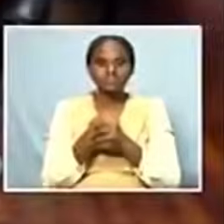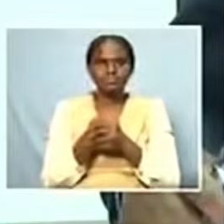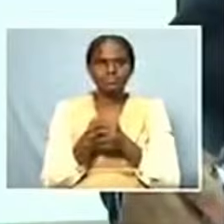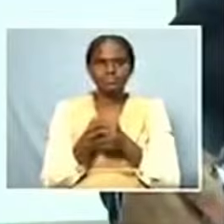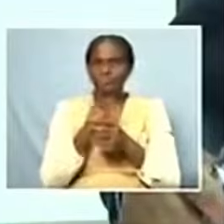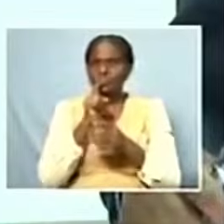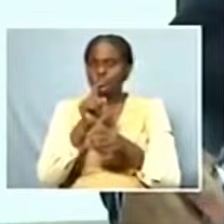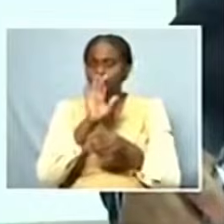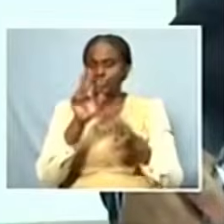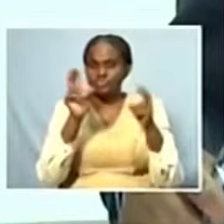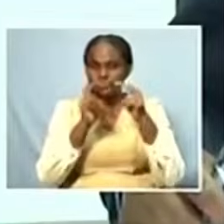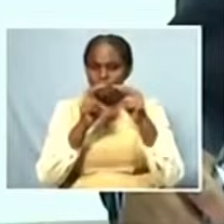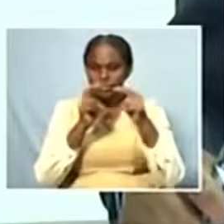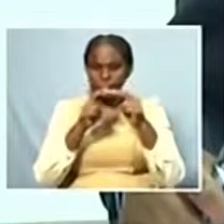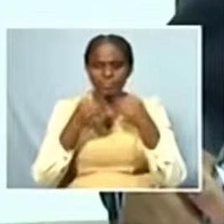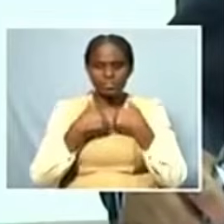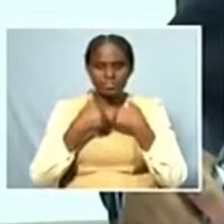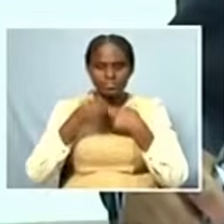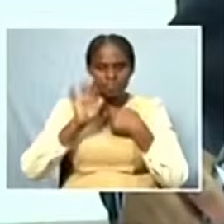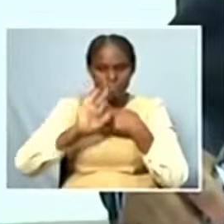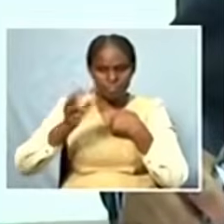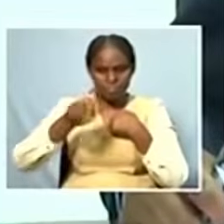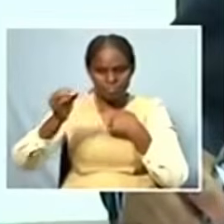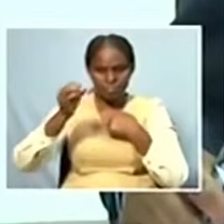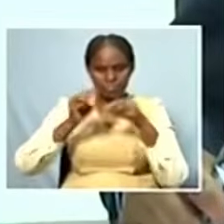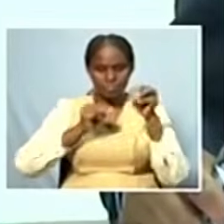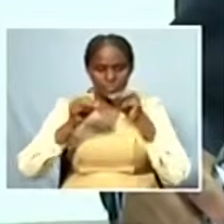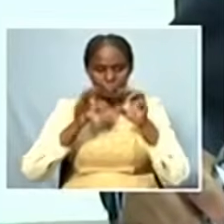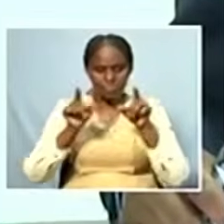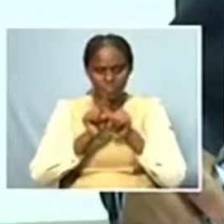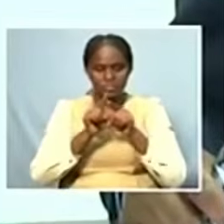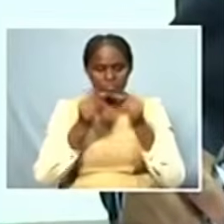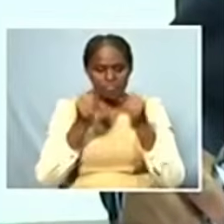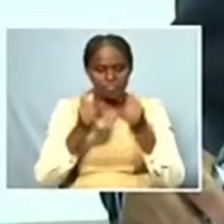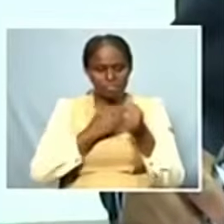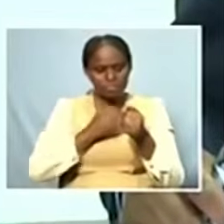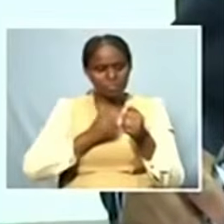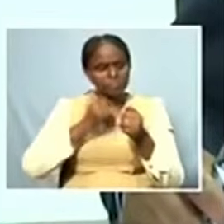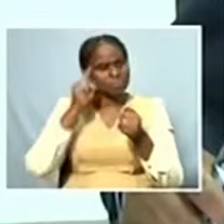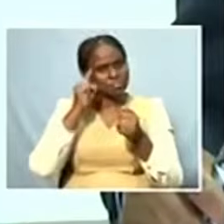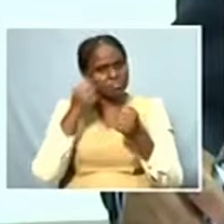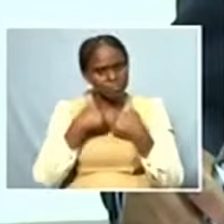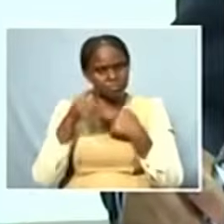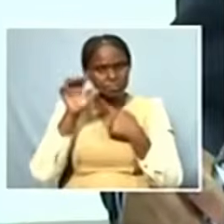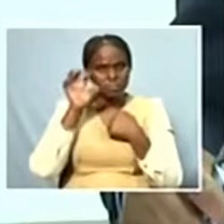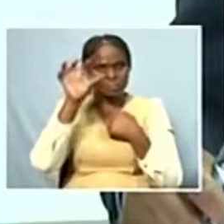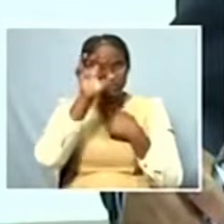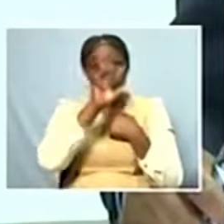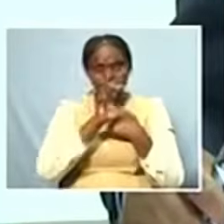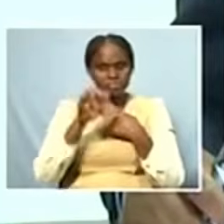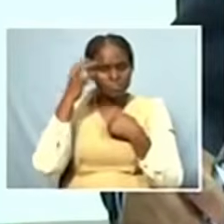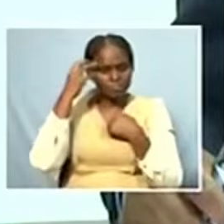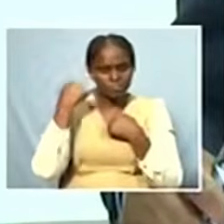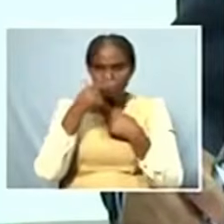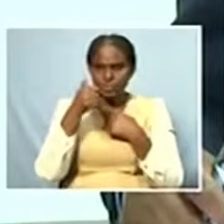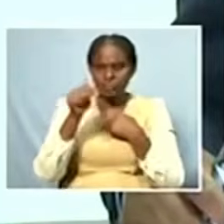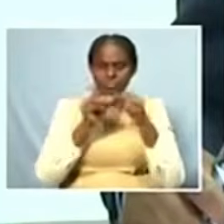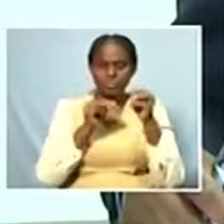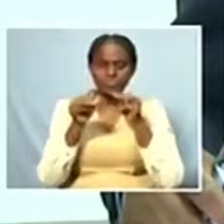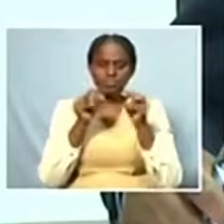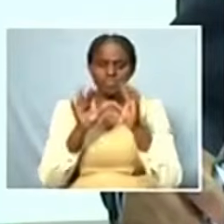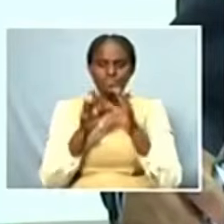Each contract had its own contract manager, and that's why I think we have the provincial officers who are the contract